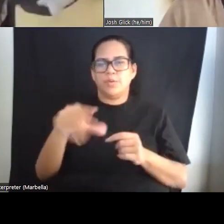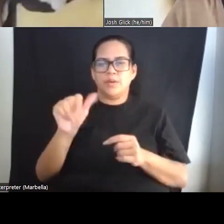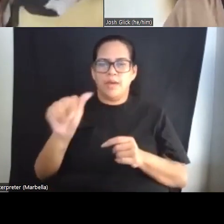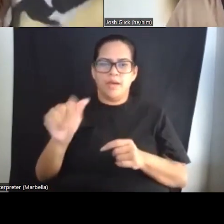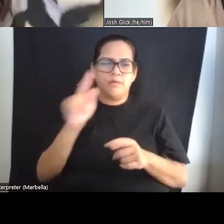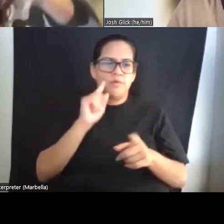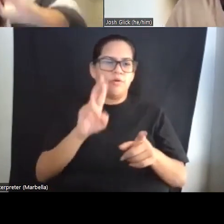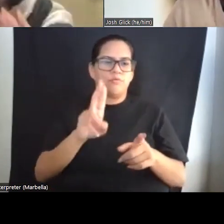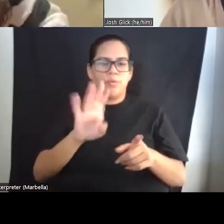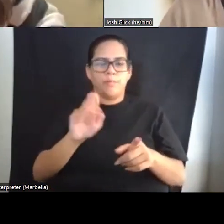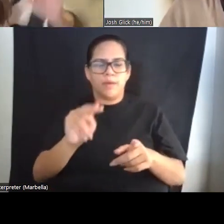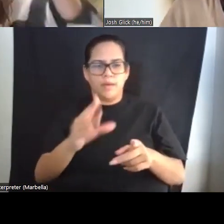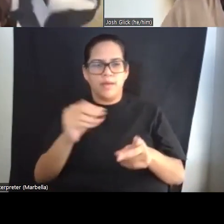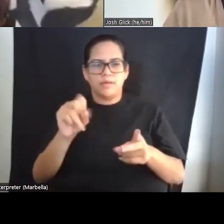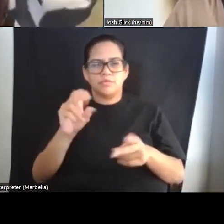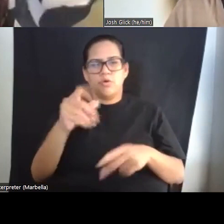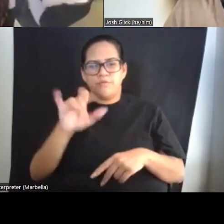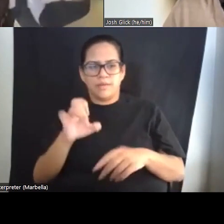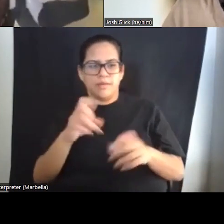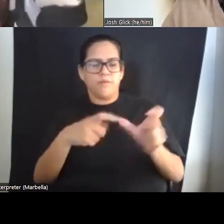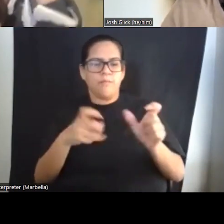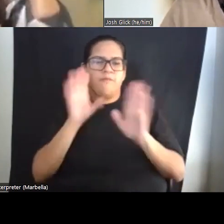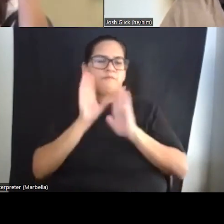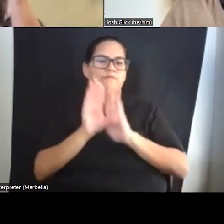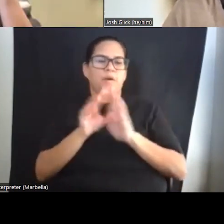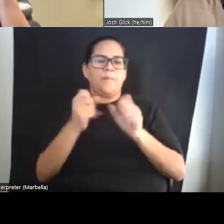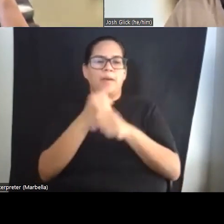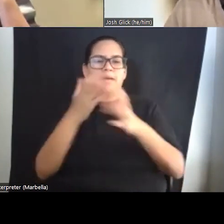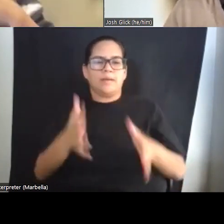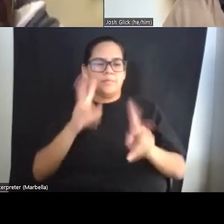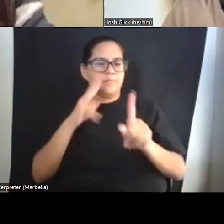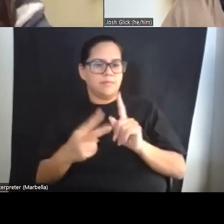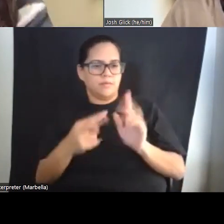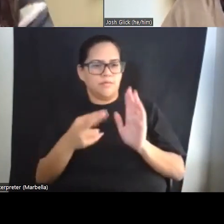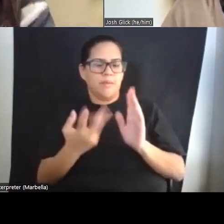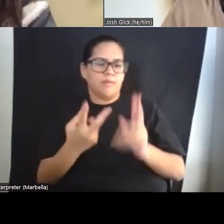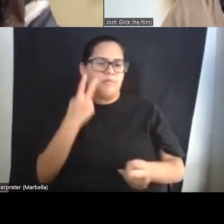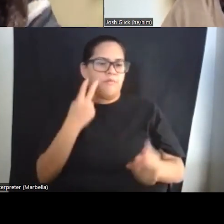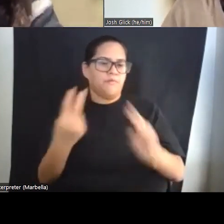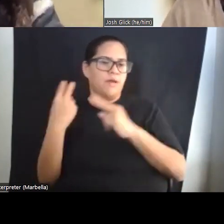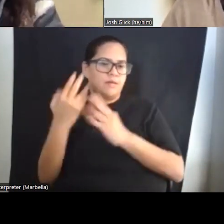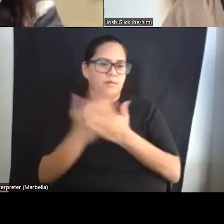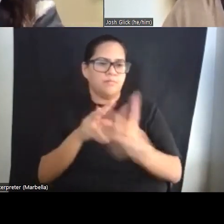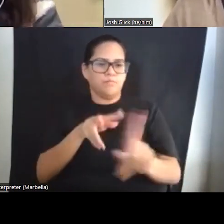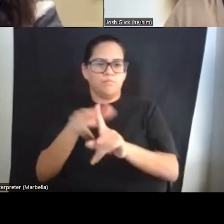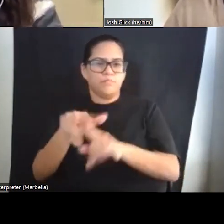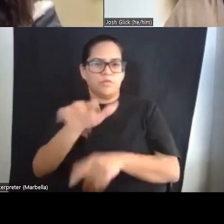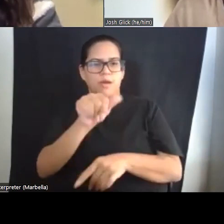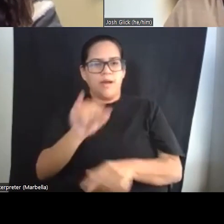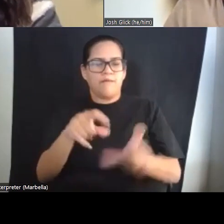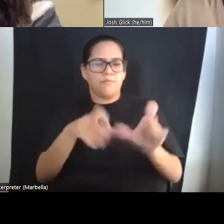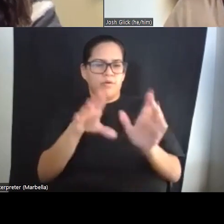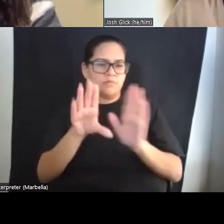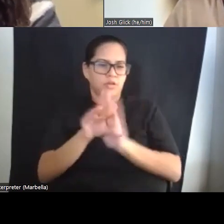and Sophie, coming from a filmmaking perspective, can you both reflect on some of the ethical applications of AI in your documentary work?